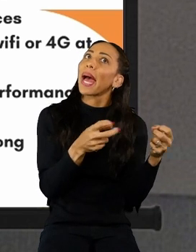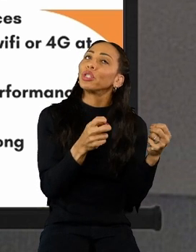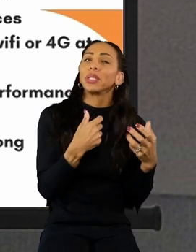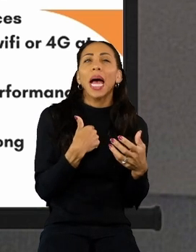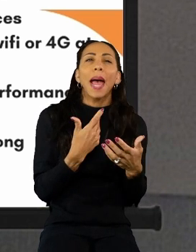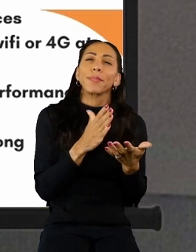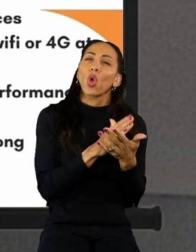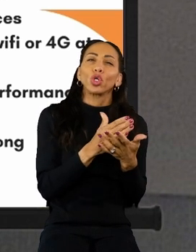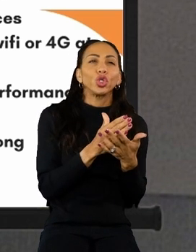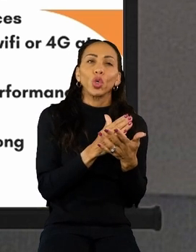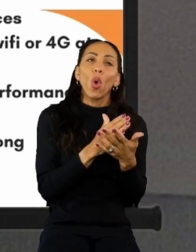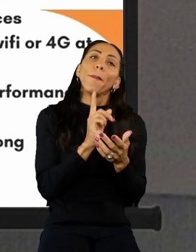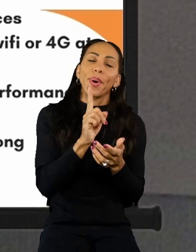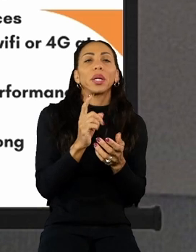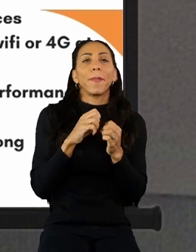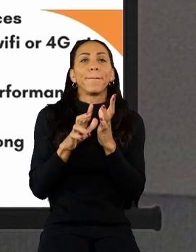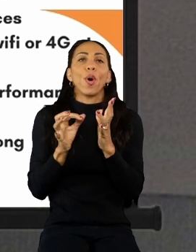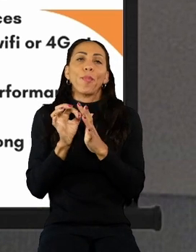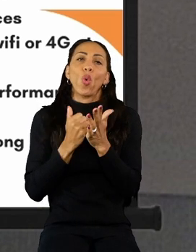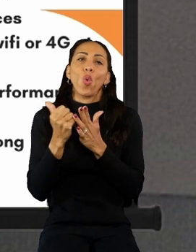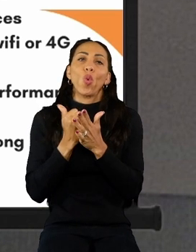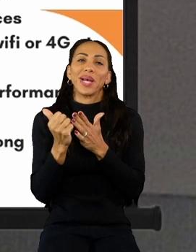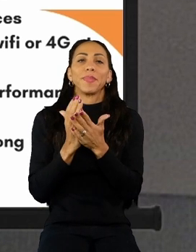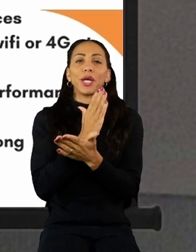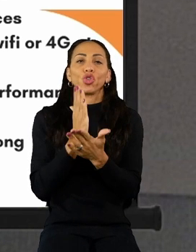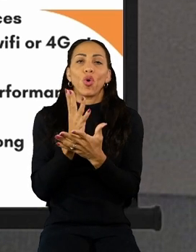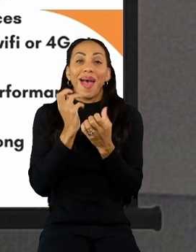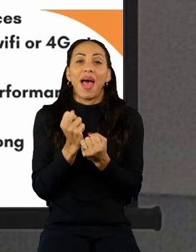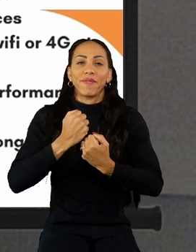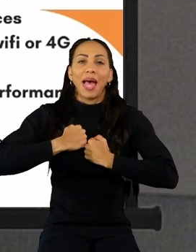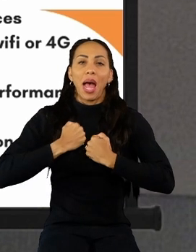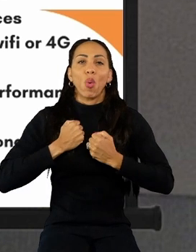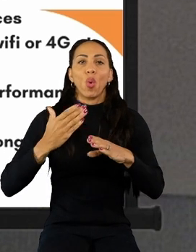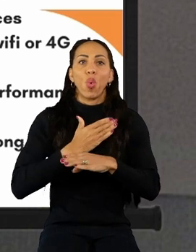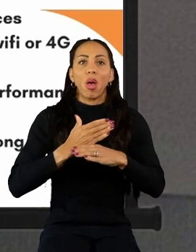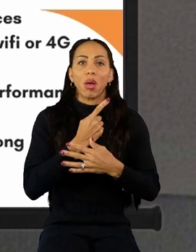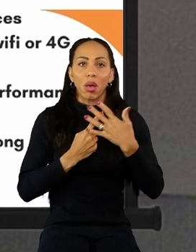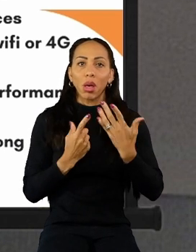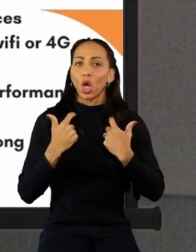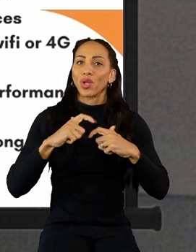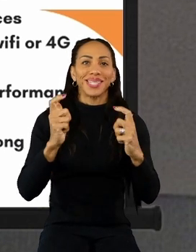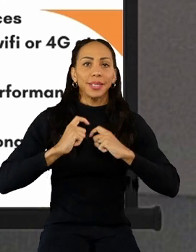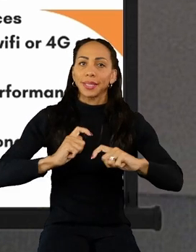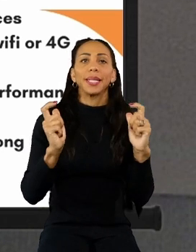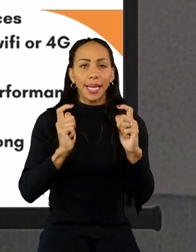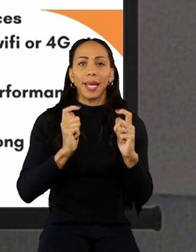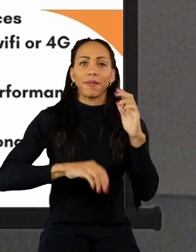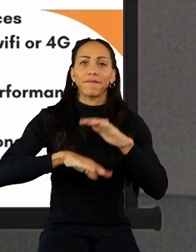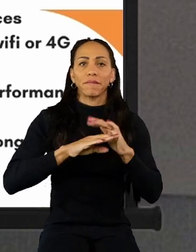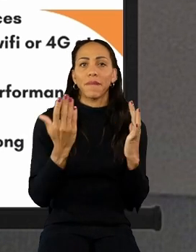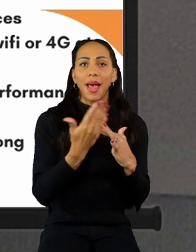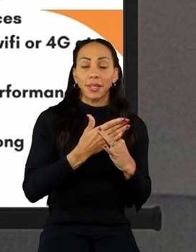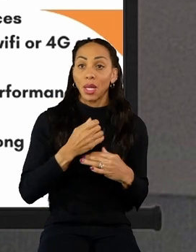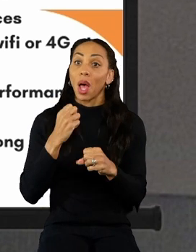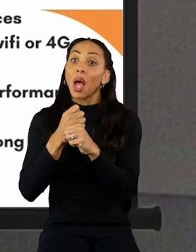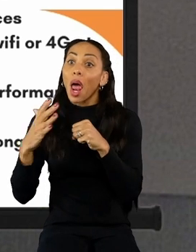Hong Kong. I think there was possibly captions. I'm not sure, but these are all elements that we design and embed